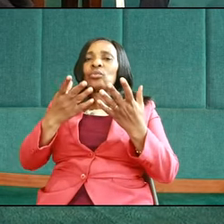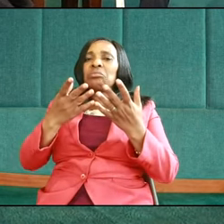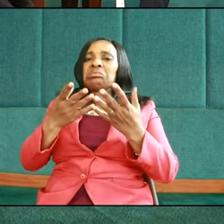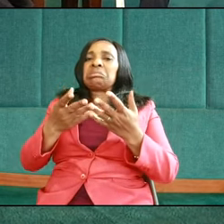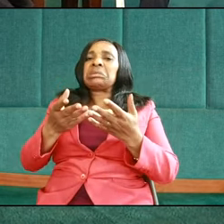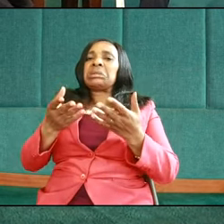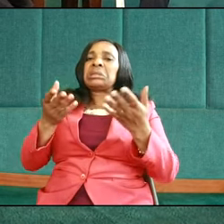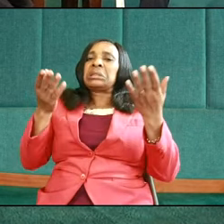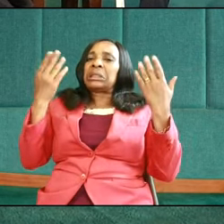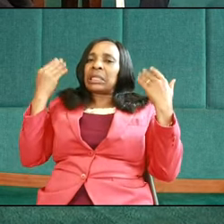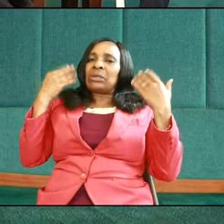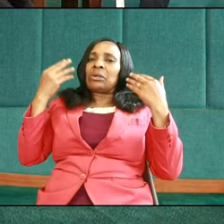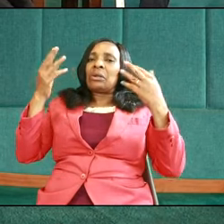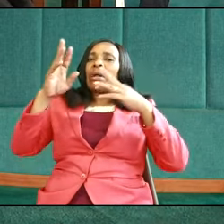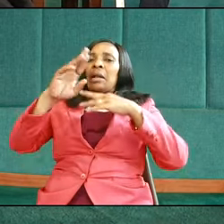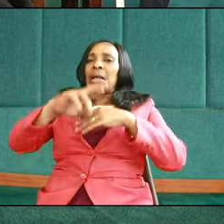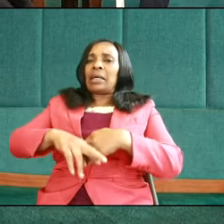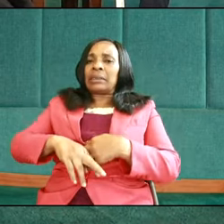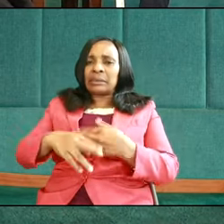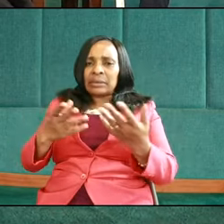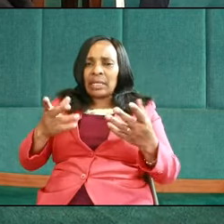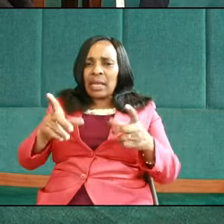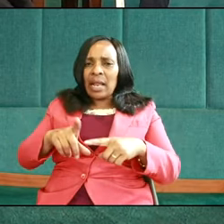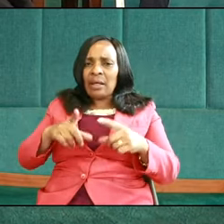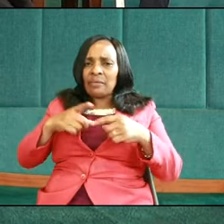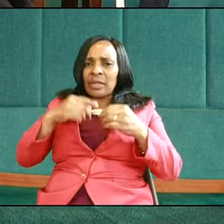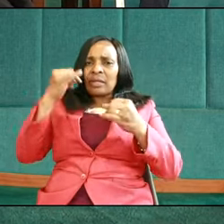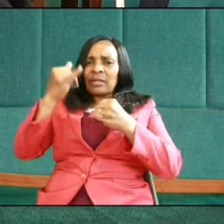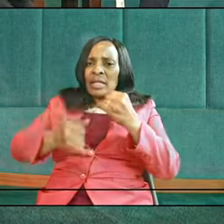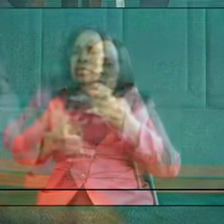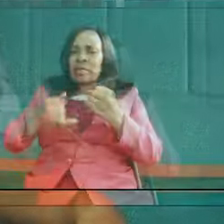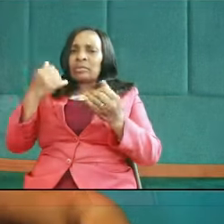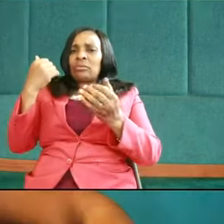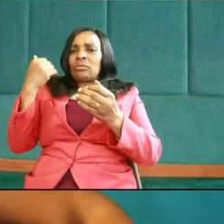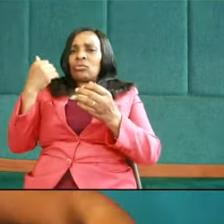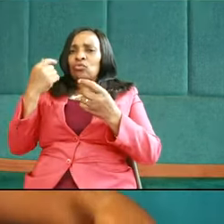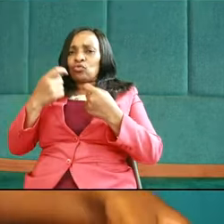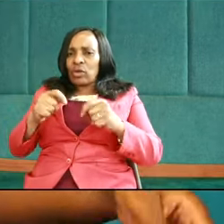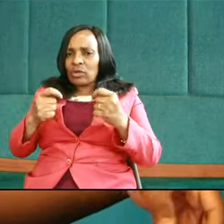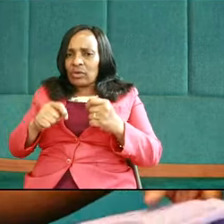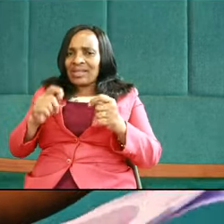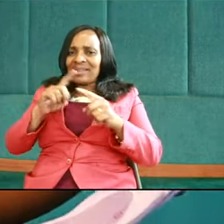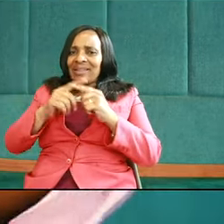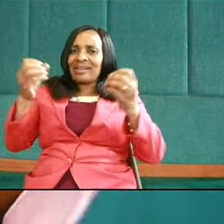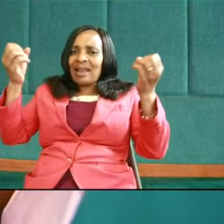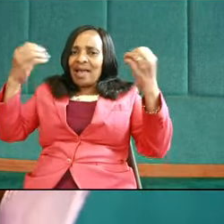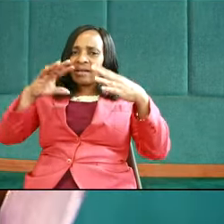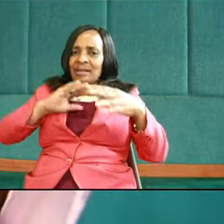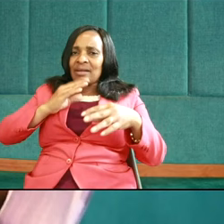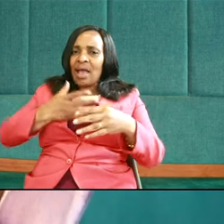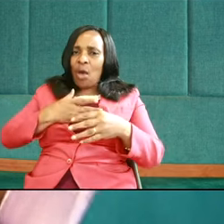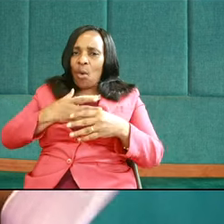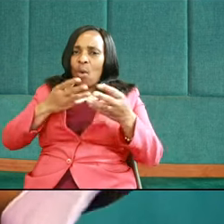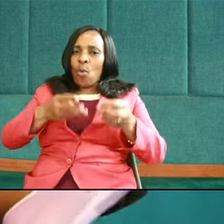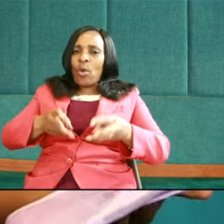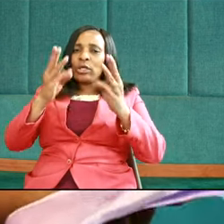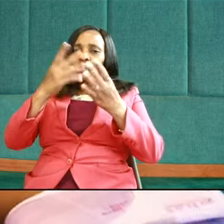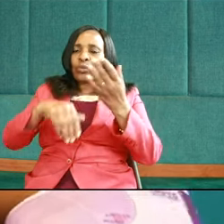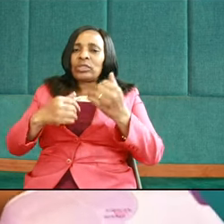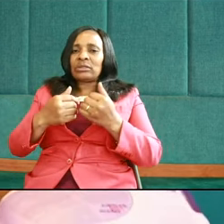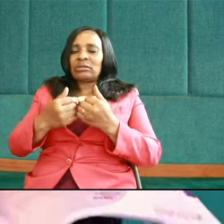tunnel, there is light at the end of every tunnel. And the light in our case is Jesus